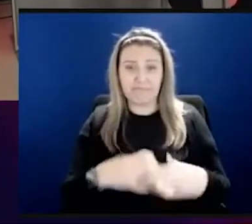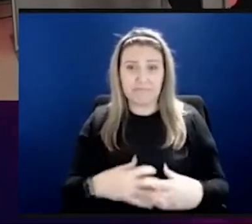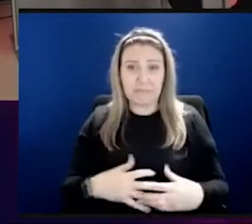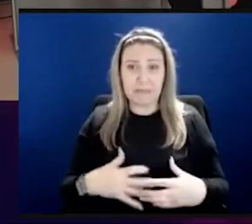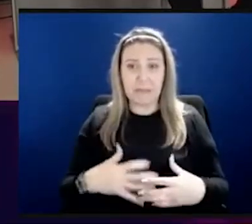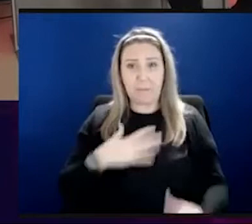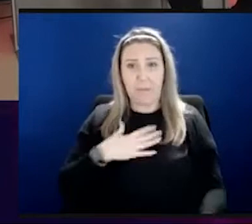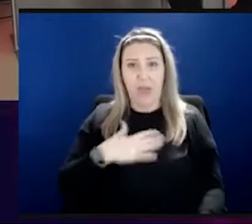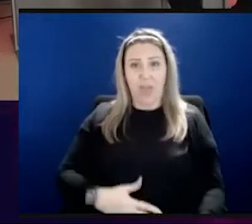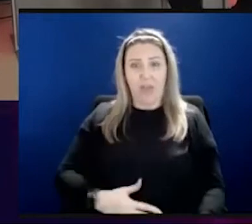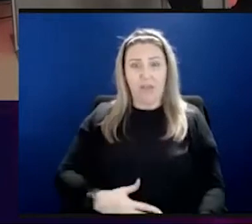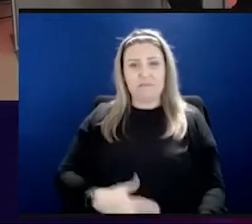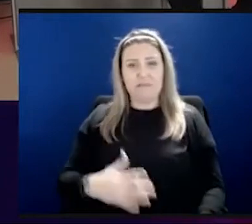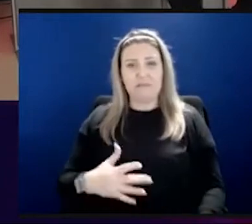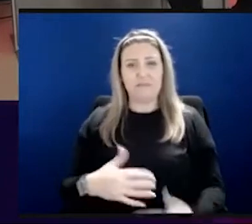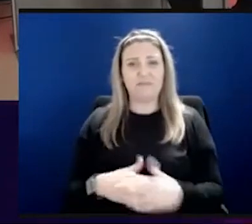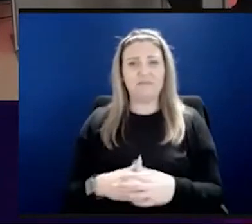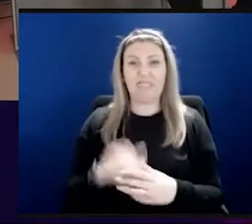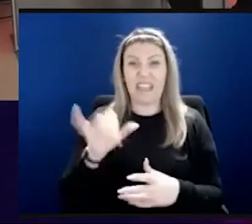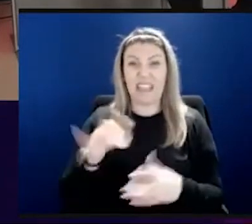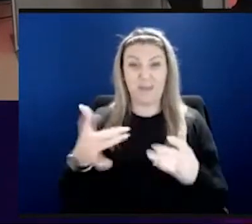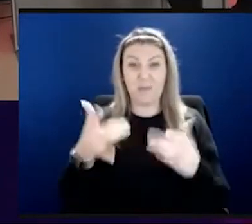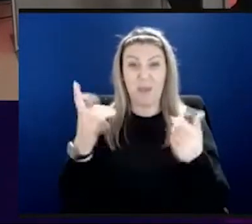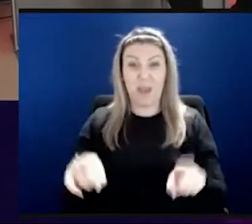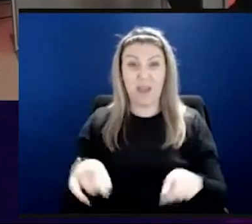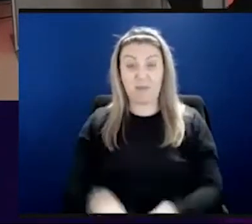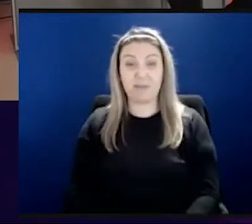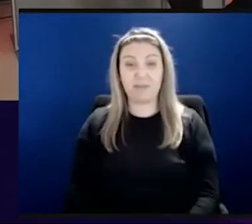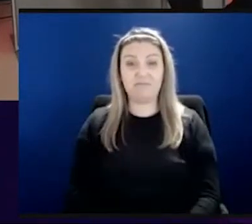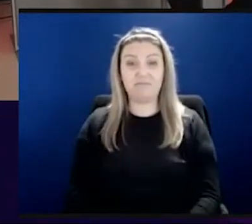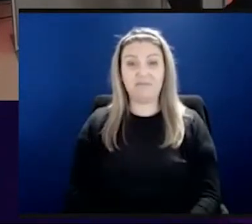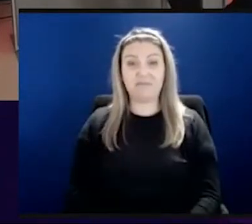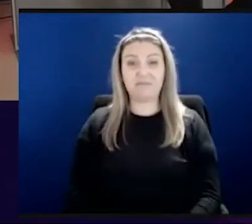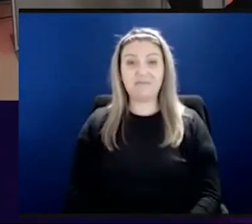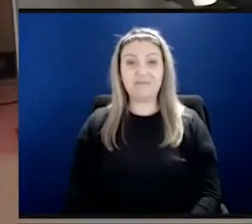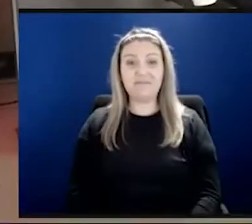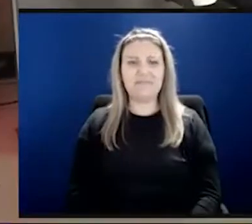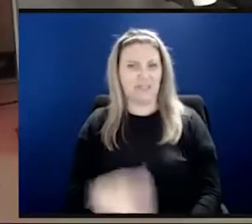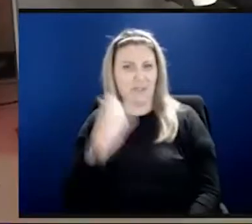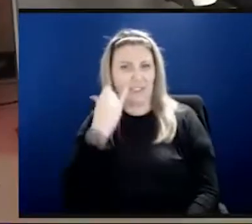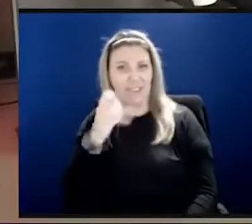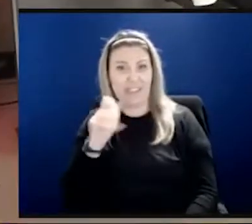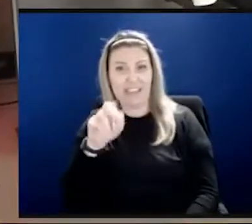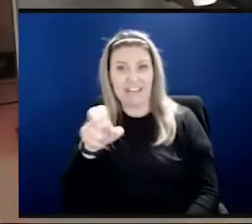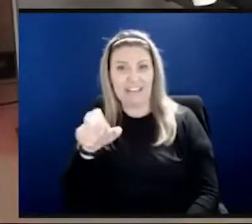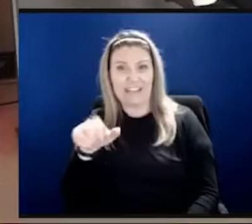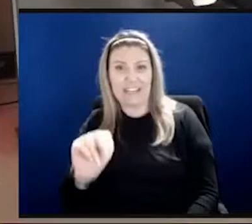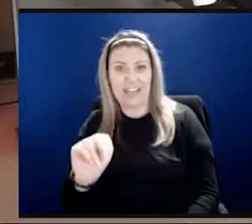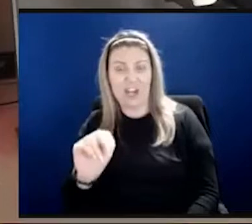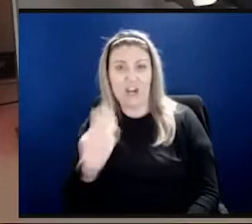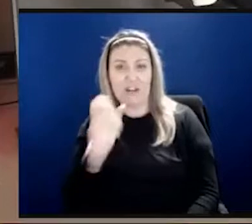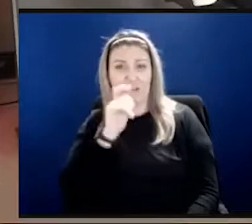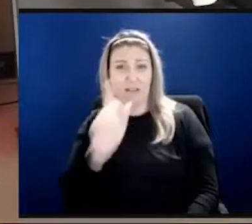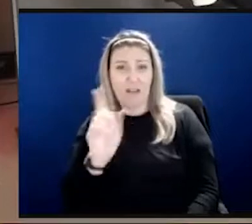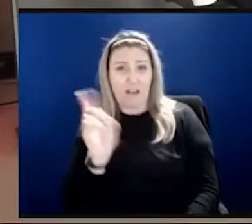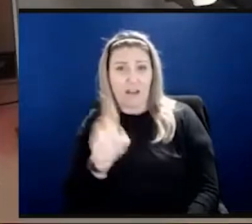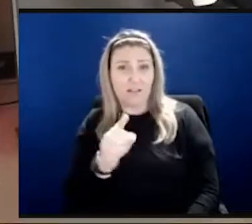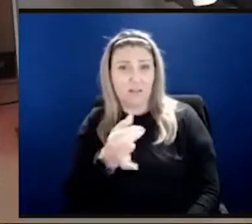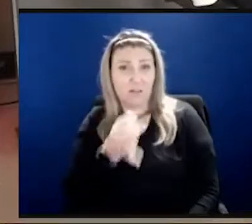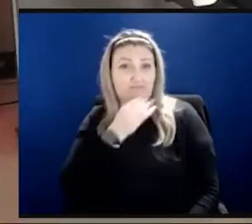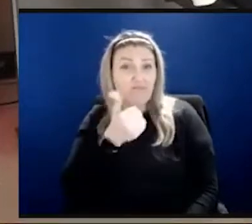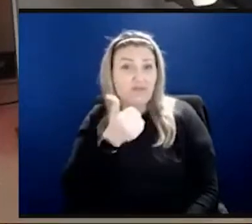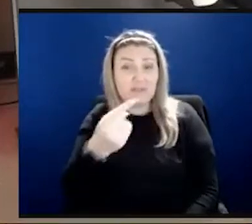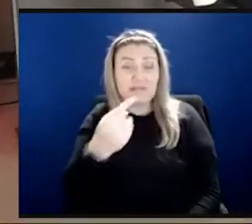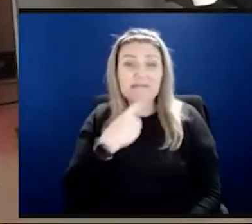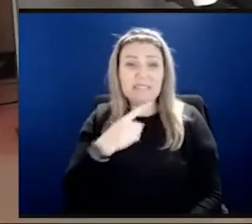So that's where it was. Well, Dr. Abicht, if Garen hadn't come to you sooner, when he came to you, he says his heart was at